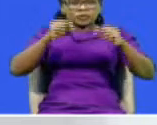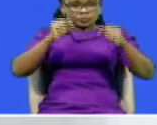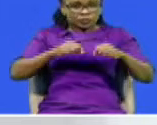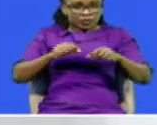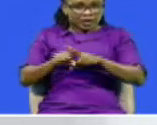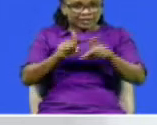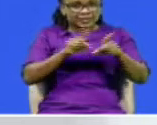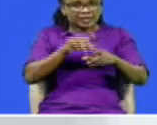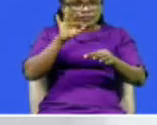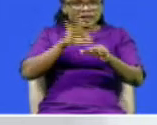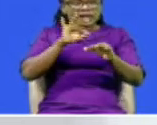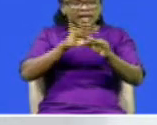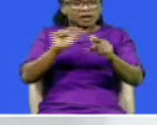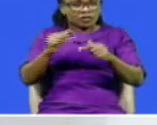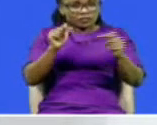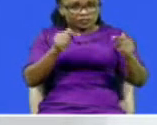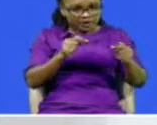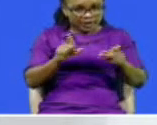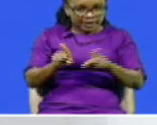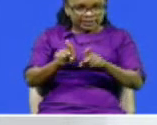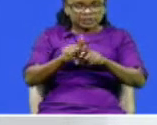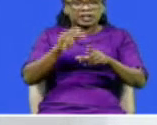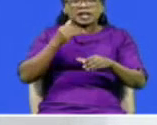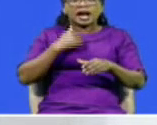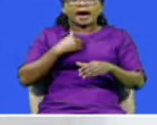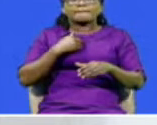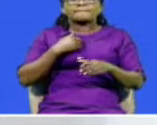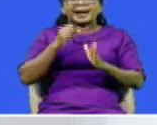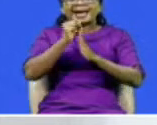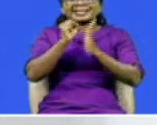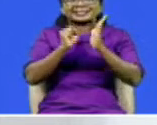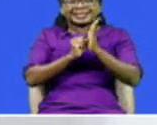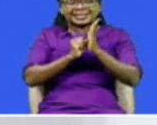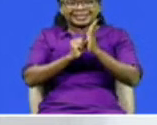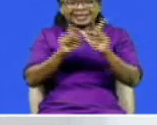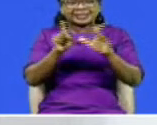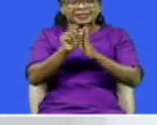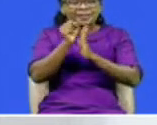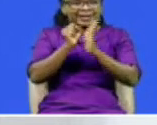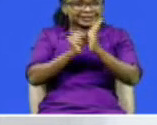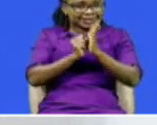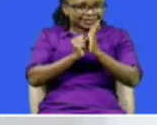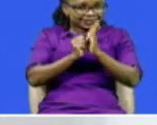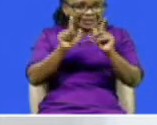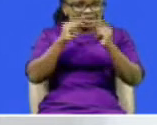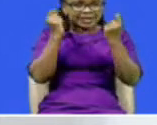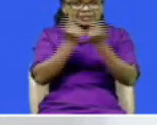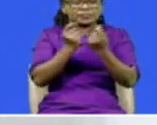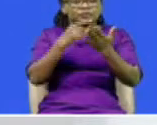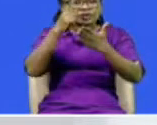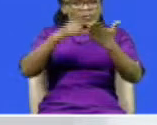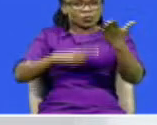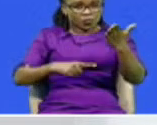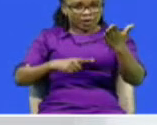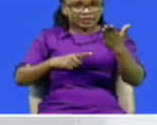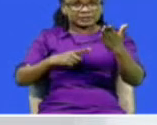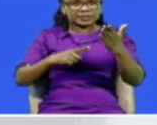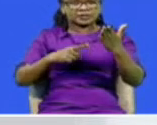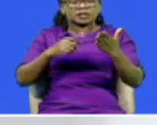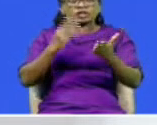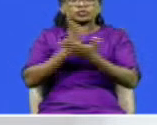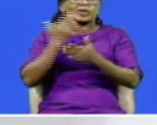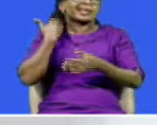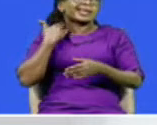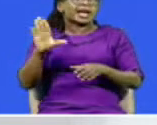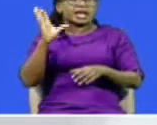of electoral violence being spearheaded by state and non-state actors. The team at the same time said toxic language